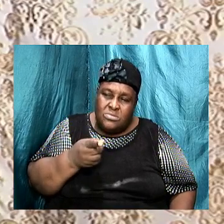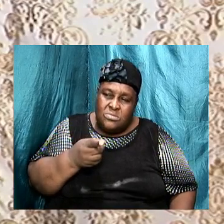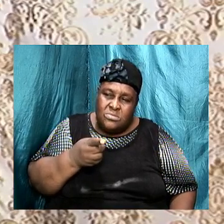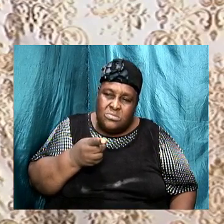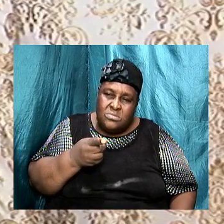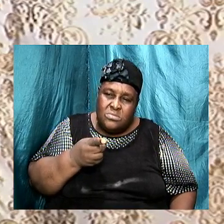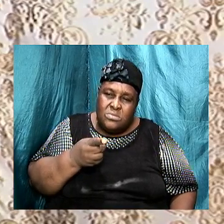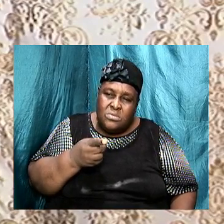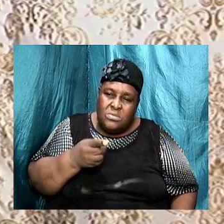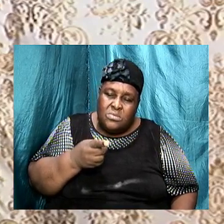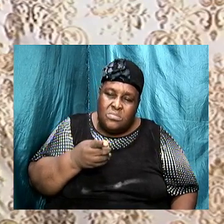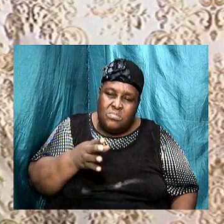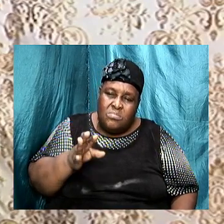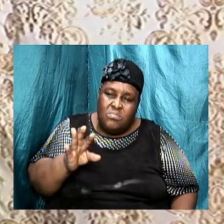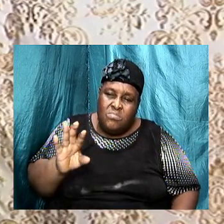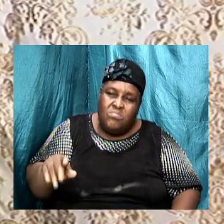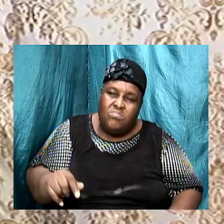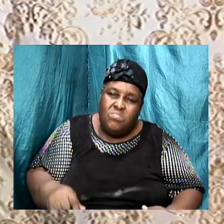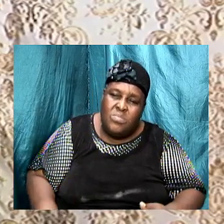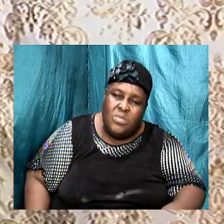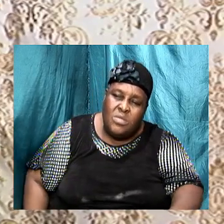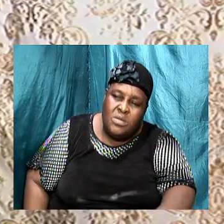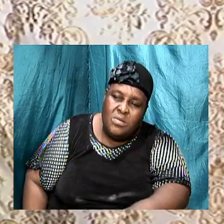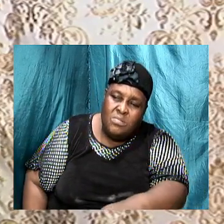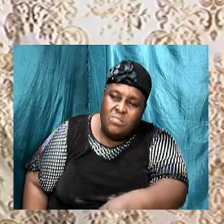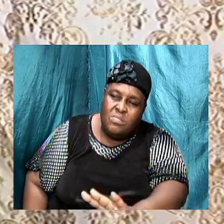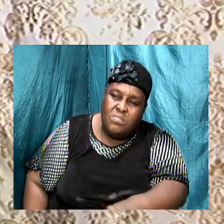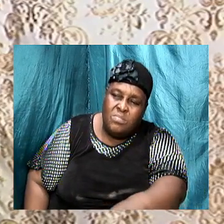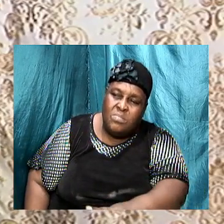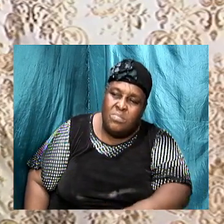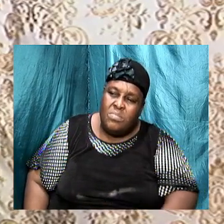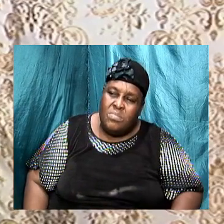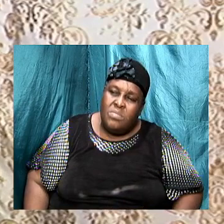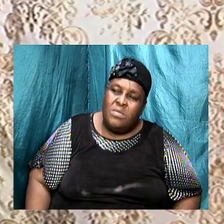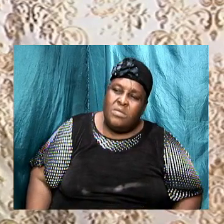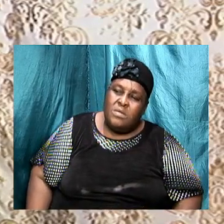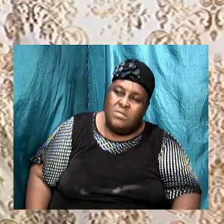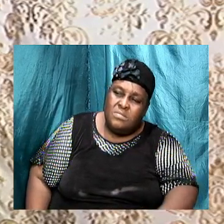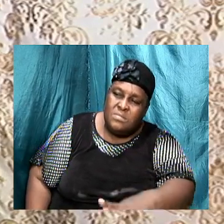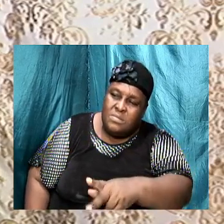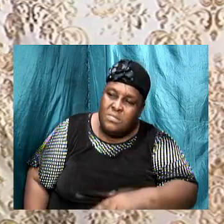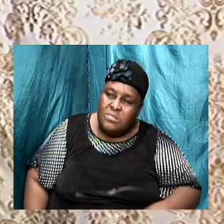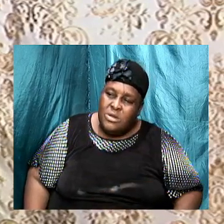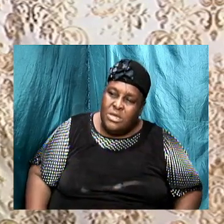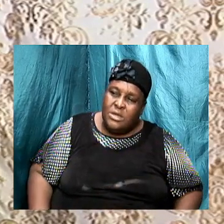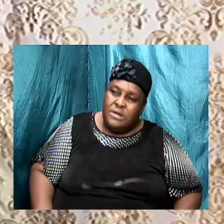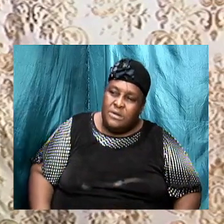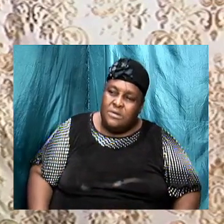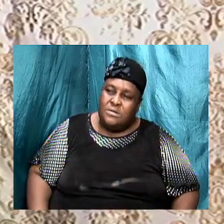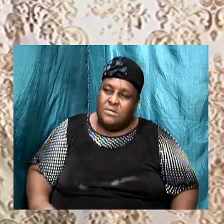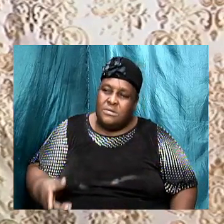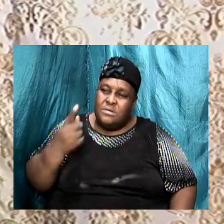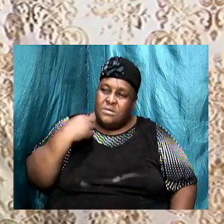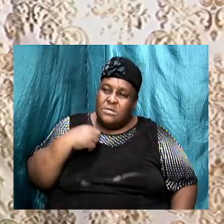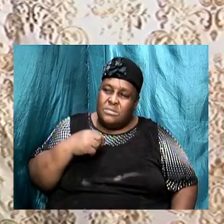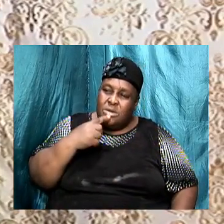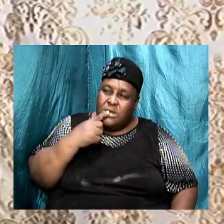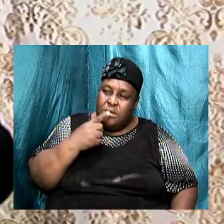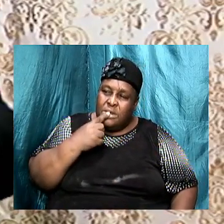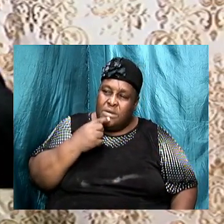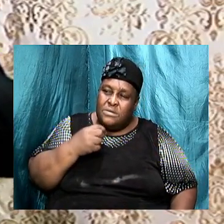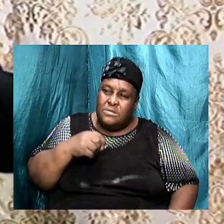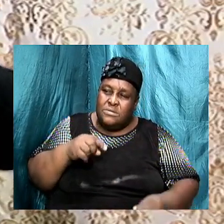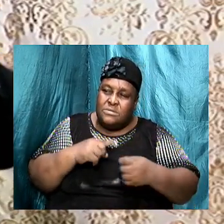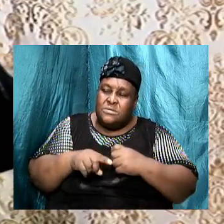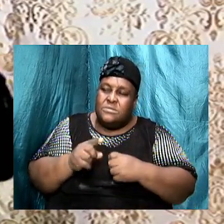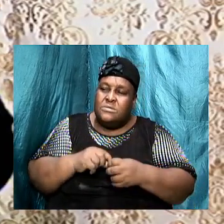were three individuals that live in my community. And I hated them. We had